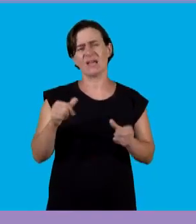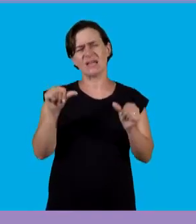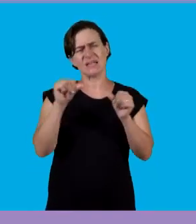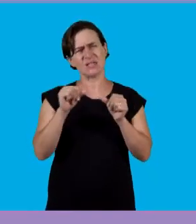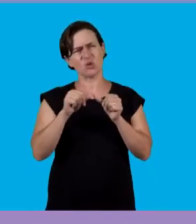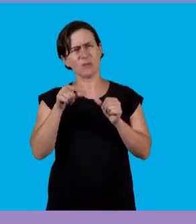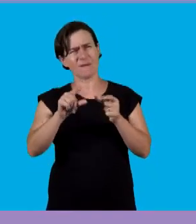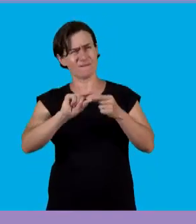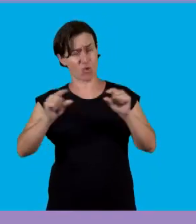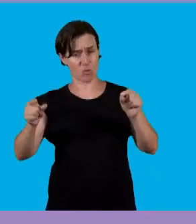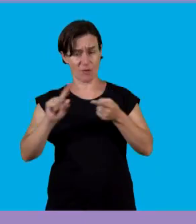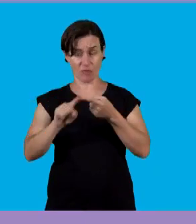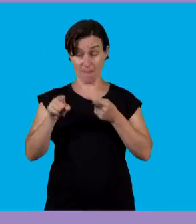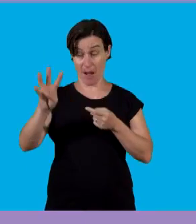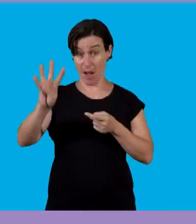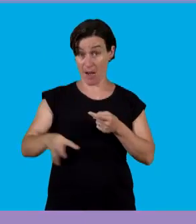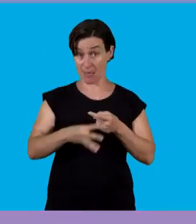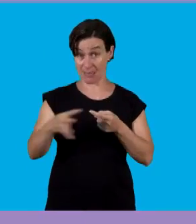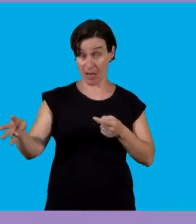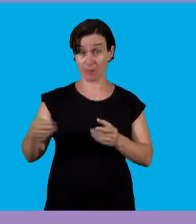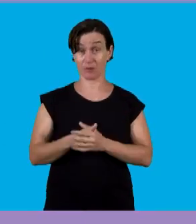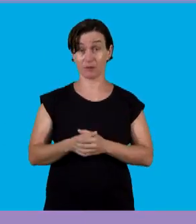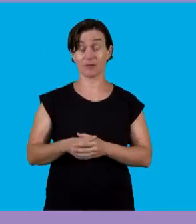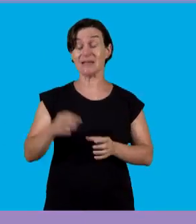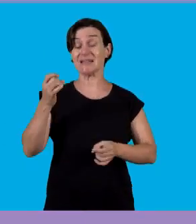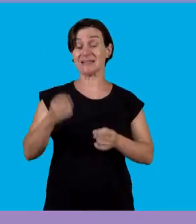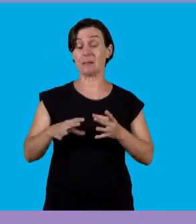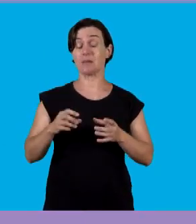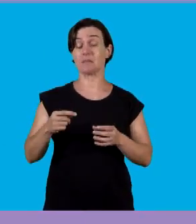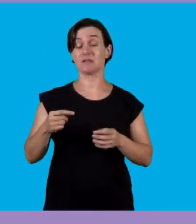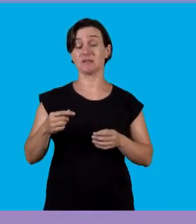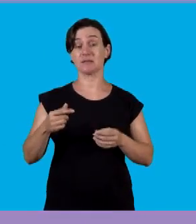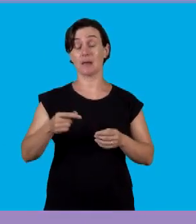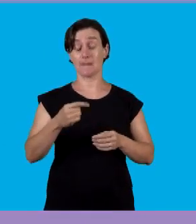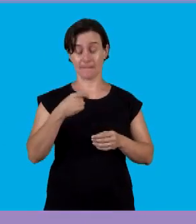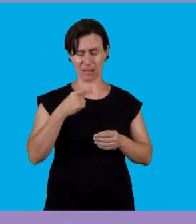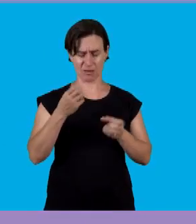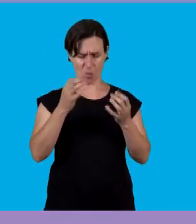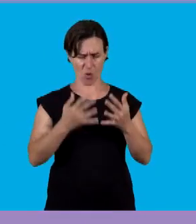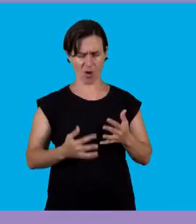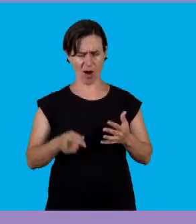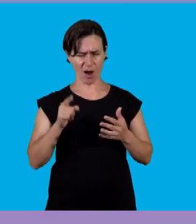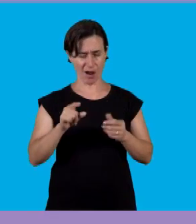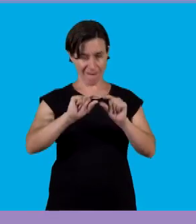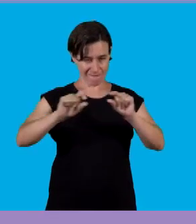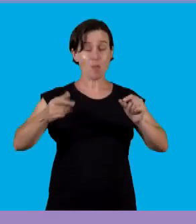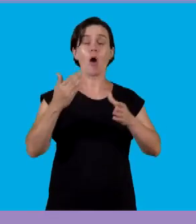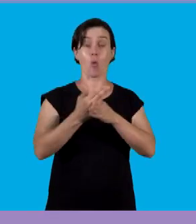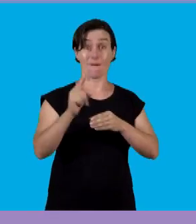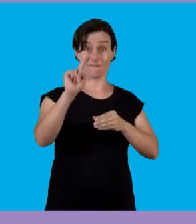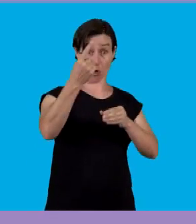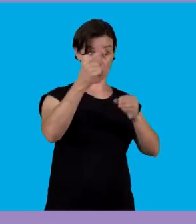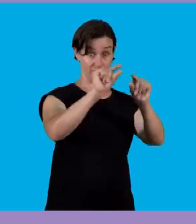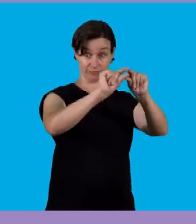from a table representation, it is common to determine a formula that only works for the first term and assume that